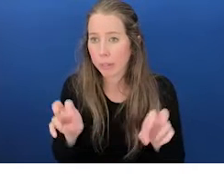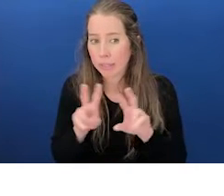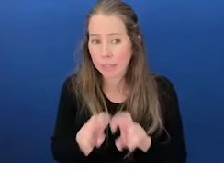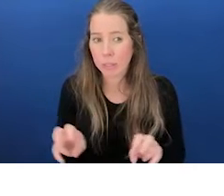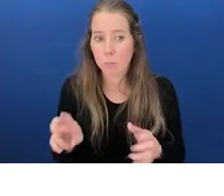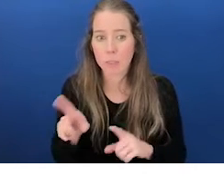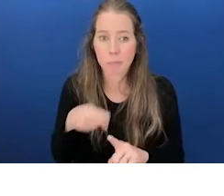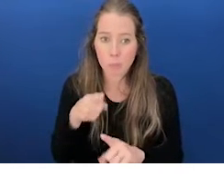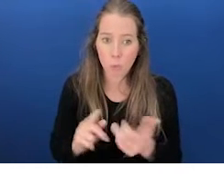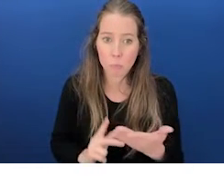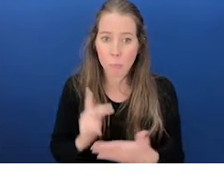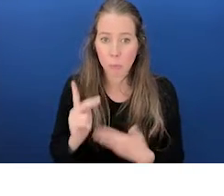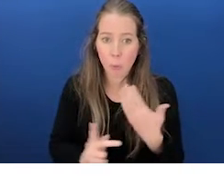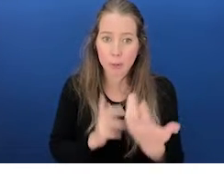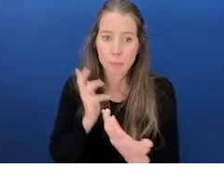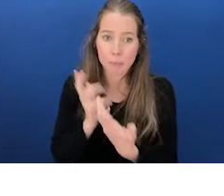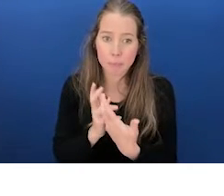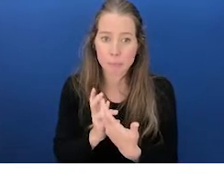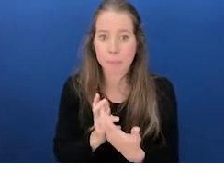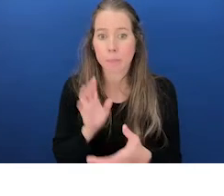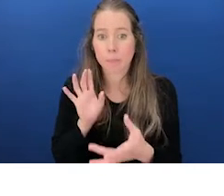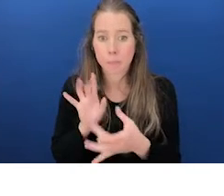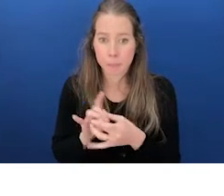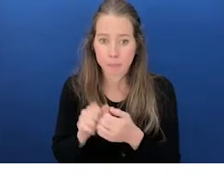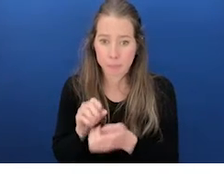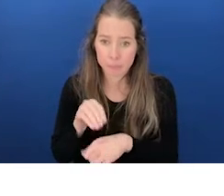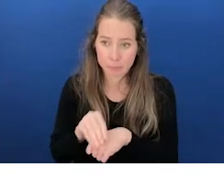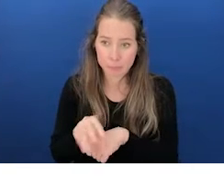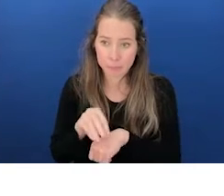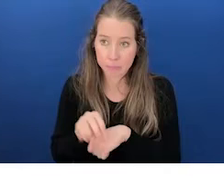specialized programs, connecting with a counselor,